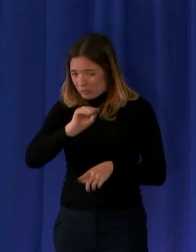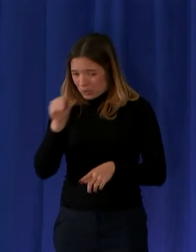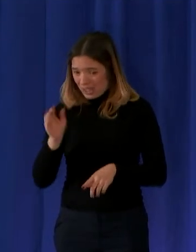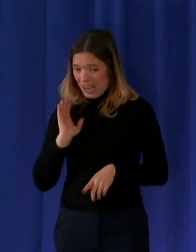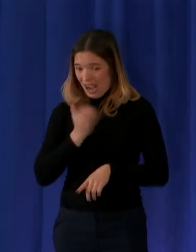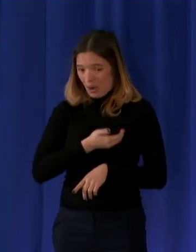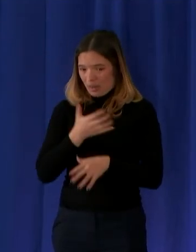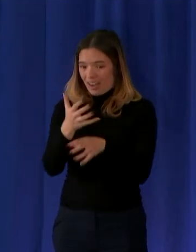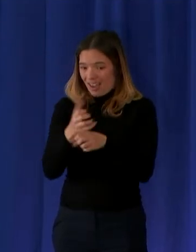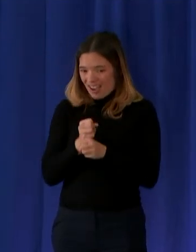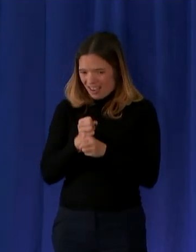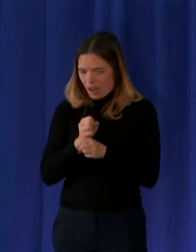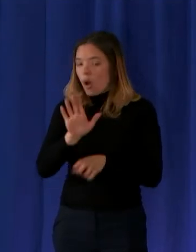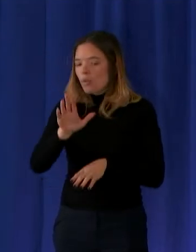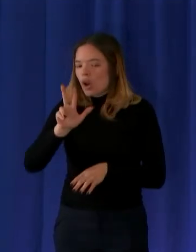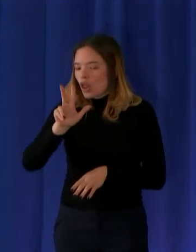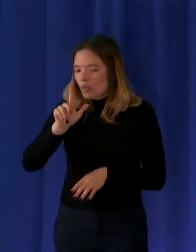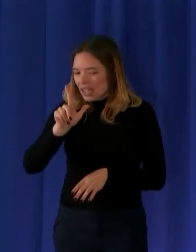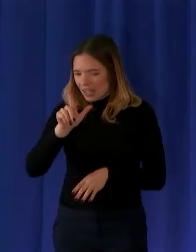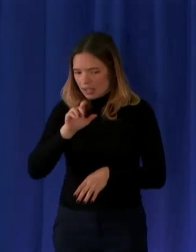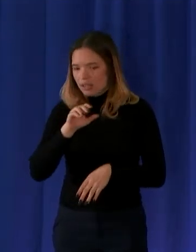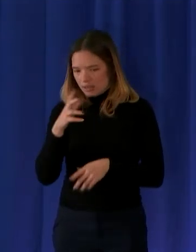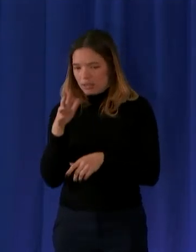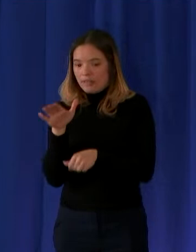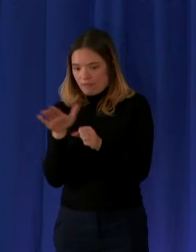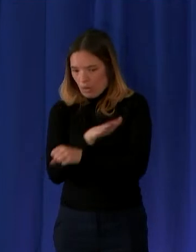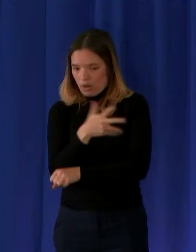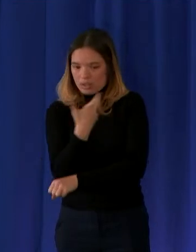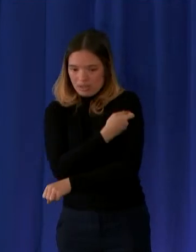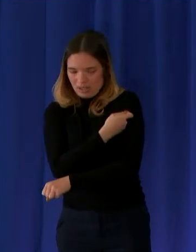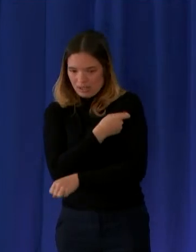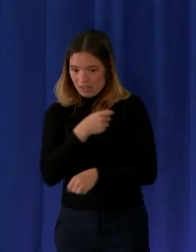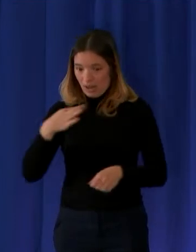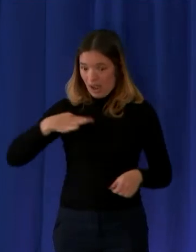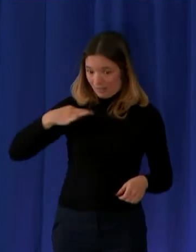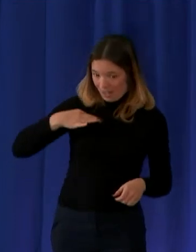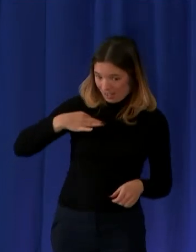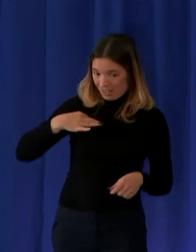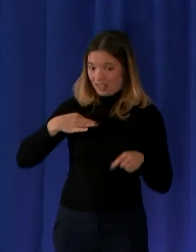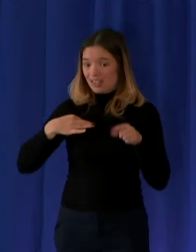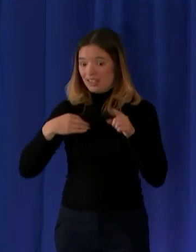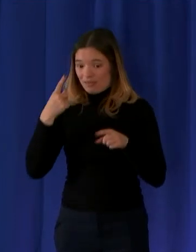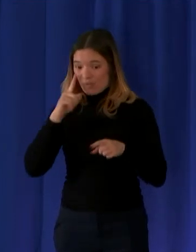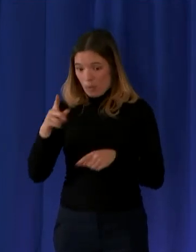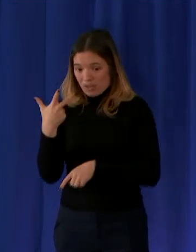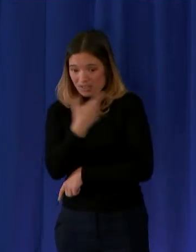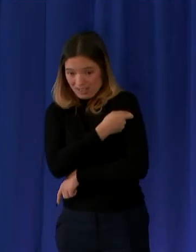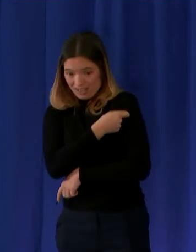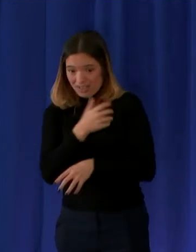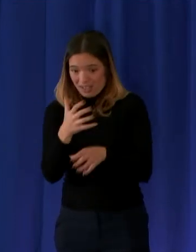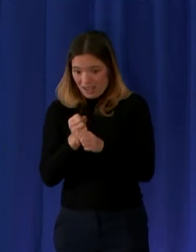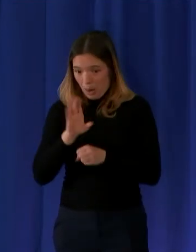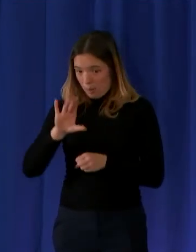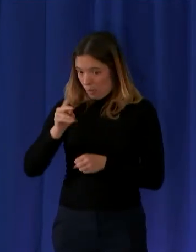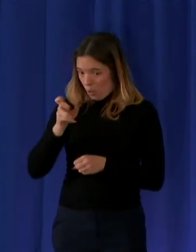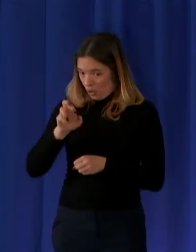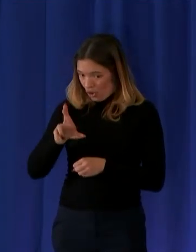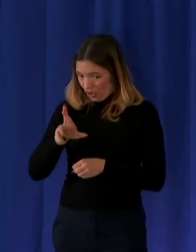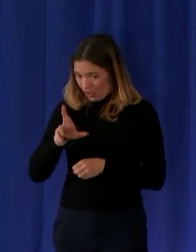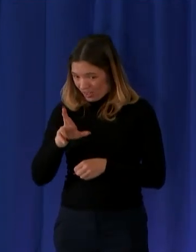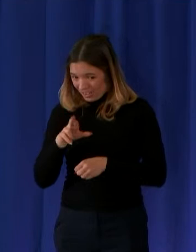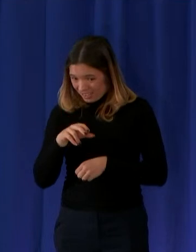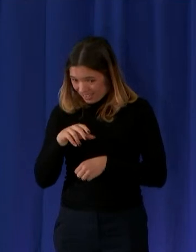our population has got 23% of our fully vaccinated population that's eligible for a vaccine has gotten